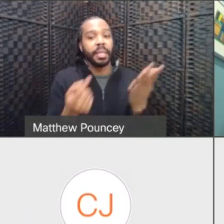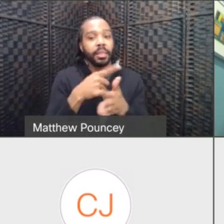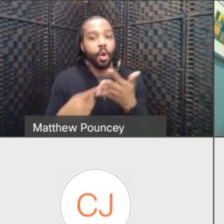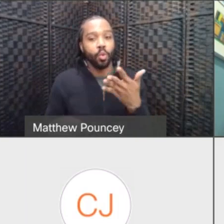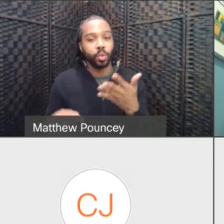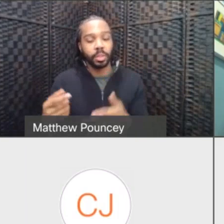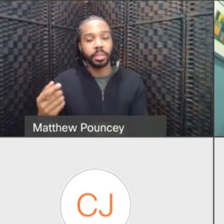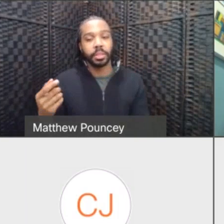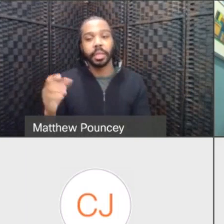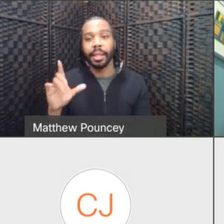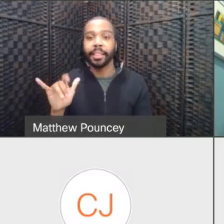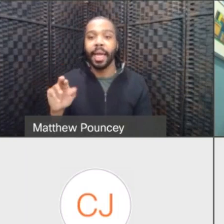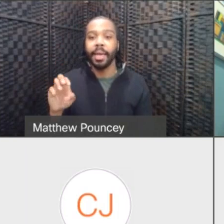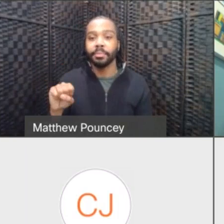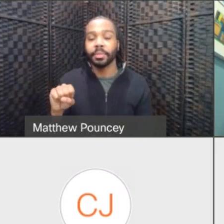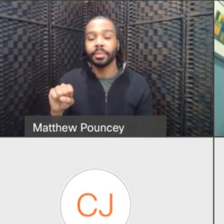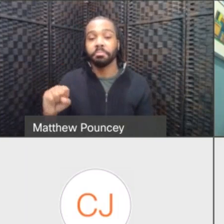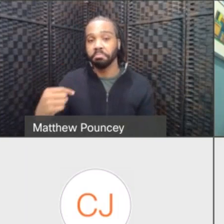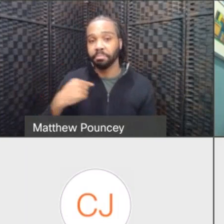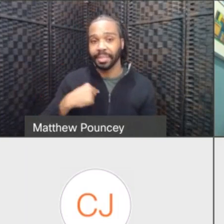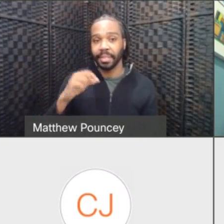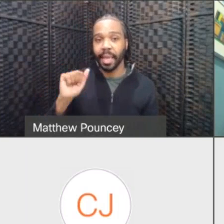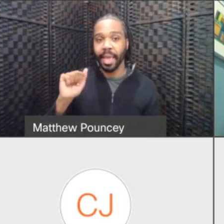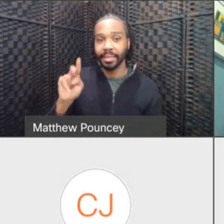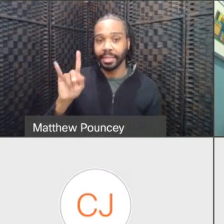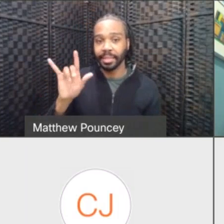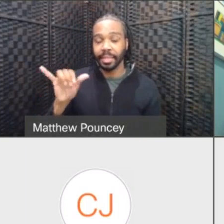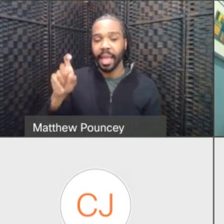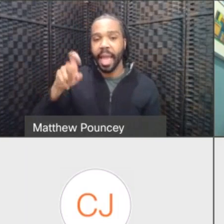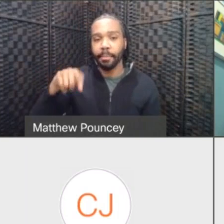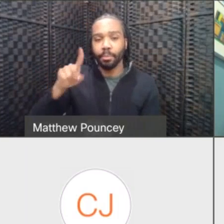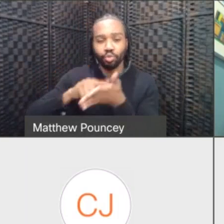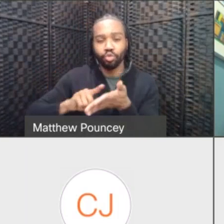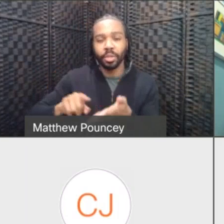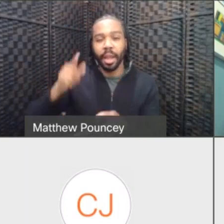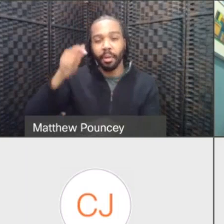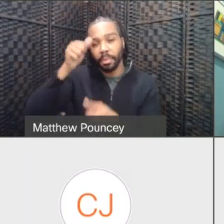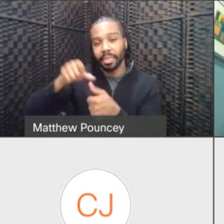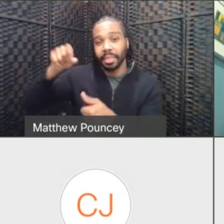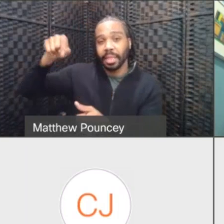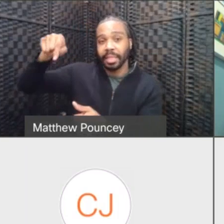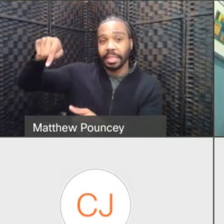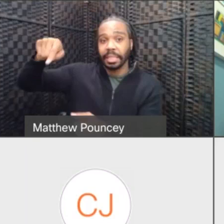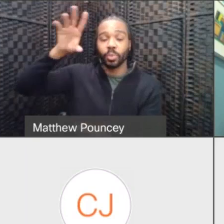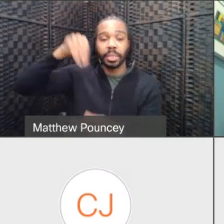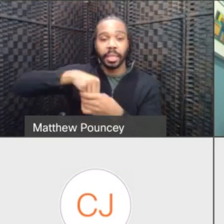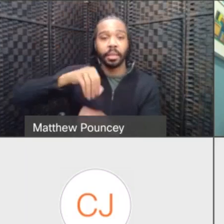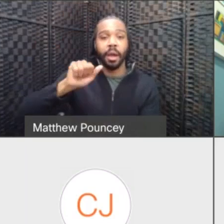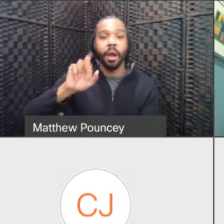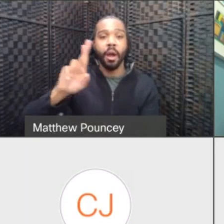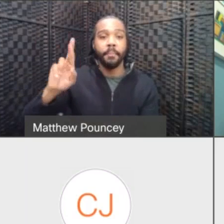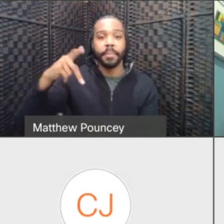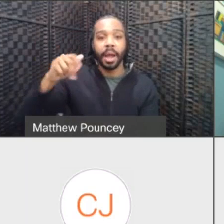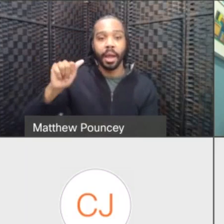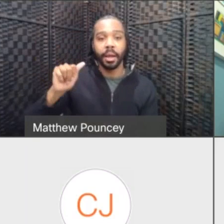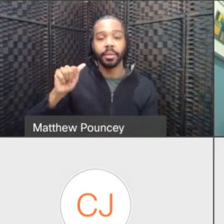I'd have to look at, it was in ARPA, the retainer that